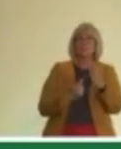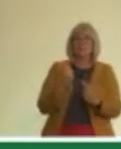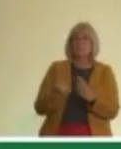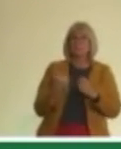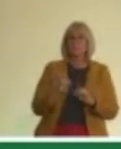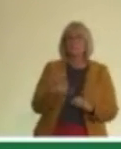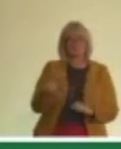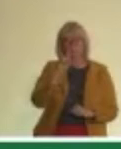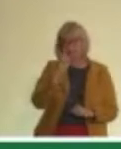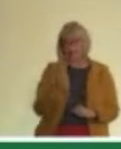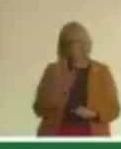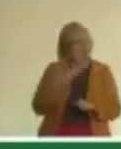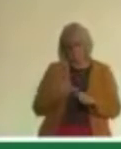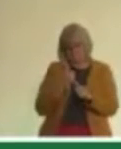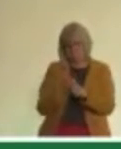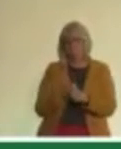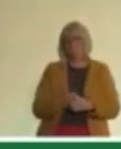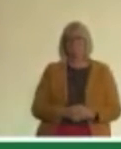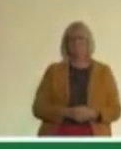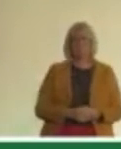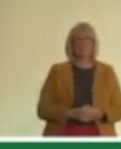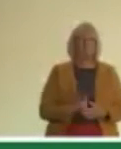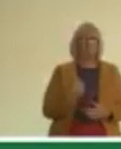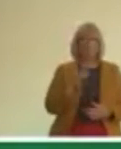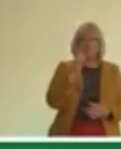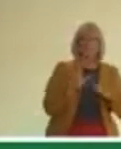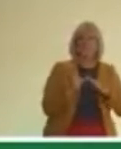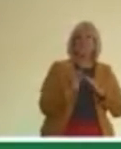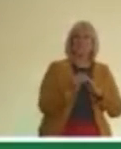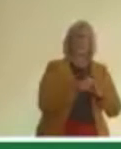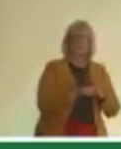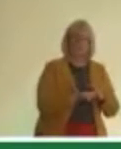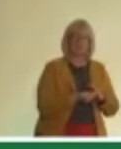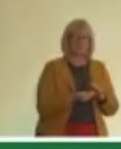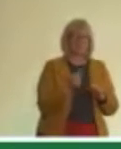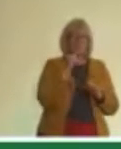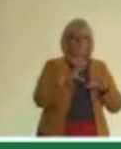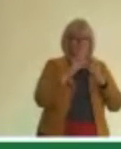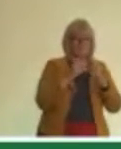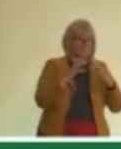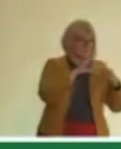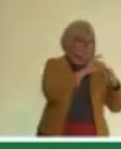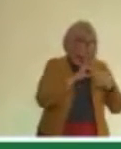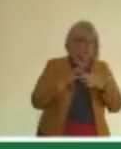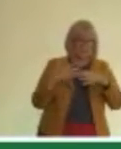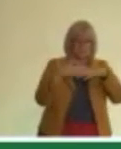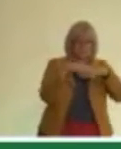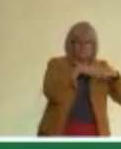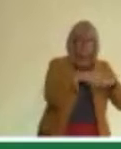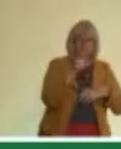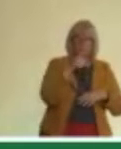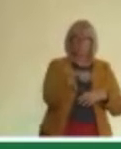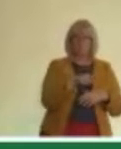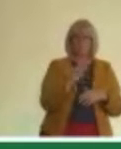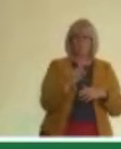So, we've seen this intersectionality, this idea that everything's connected, and we know these positive narratives. But what are we